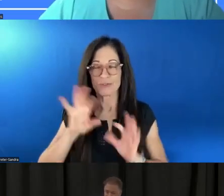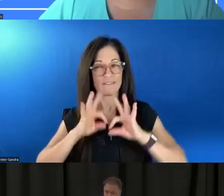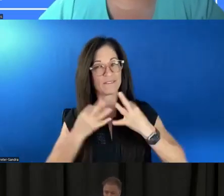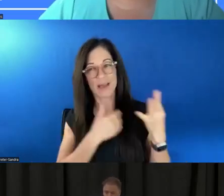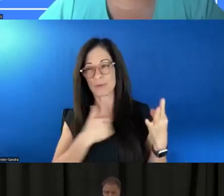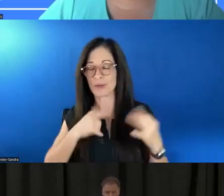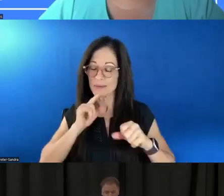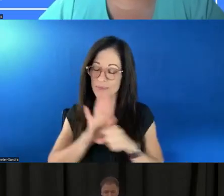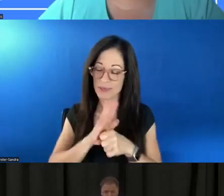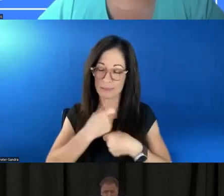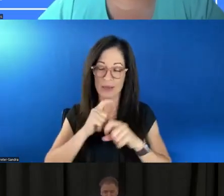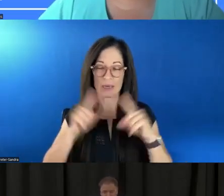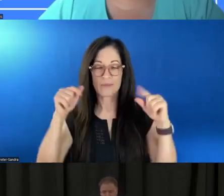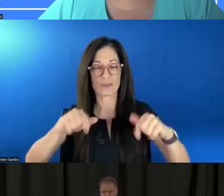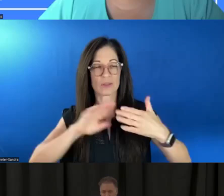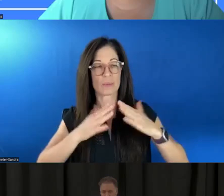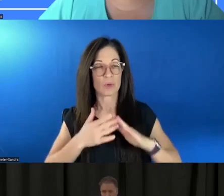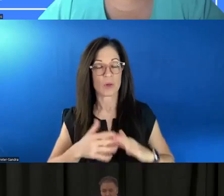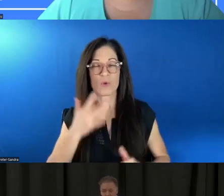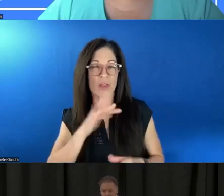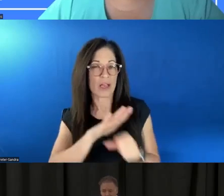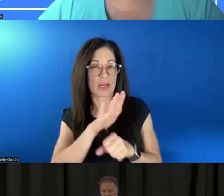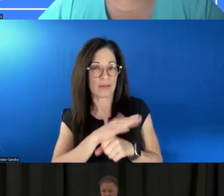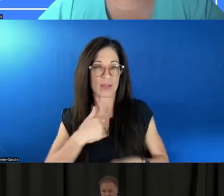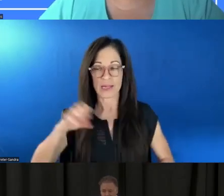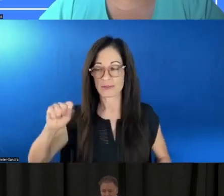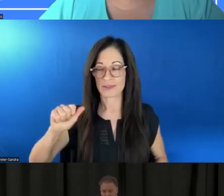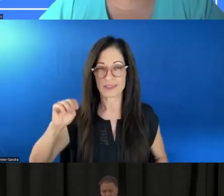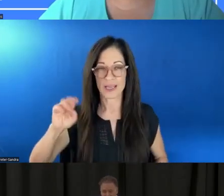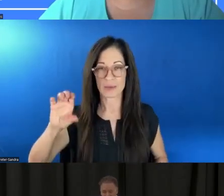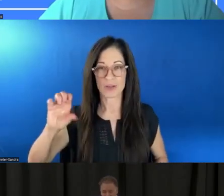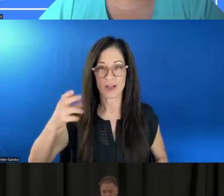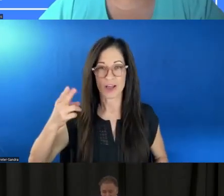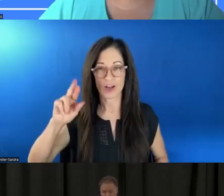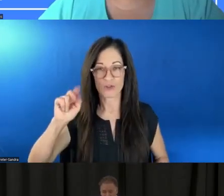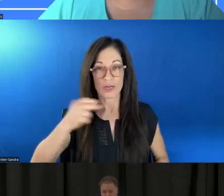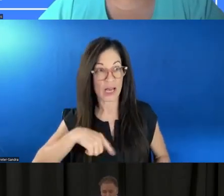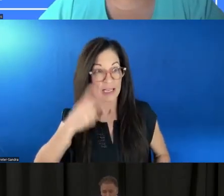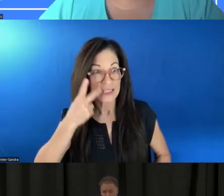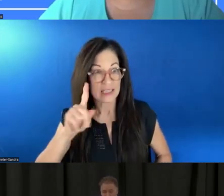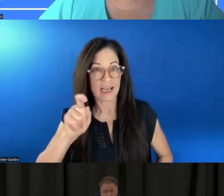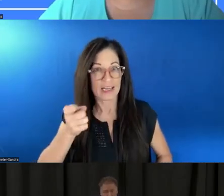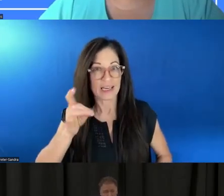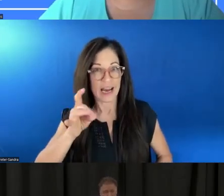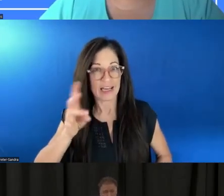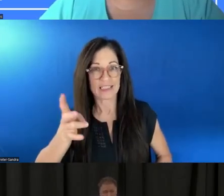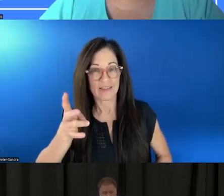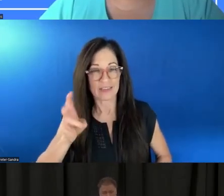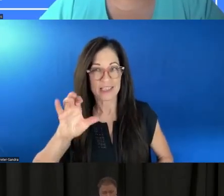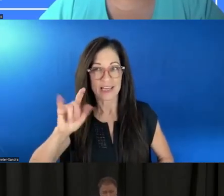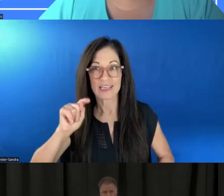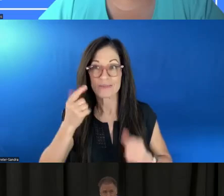to make a difference in this community. Lucky enough to have Sam Cochran here as I see this 1987 CIT is born. And so